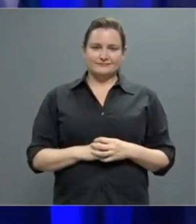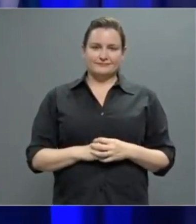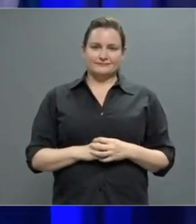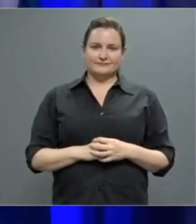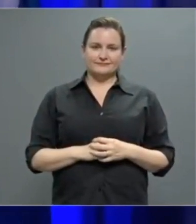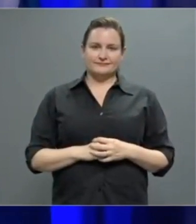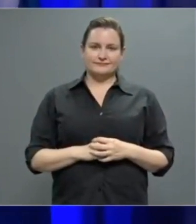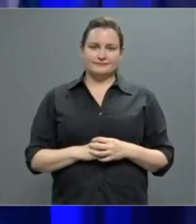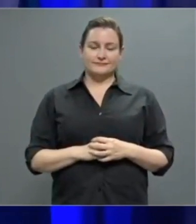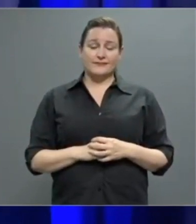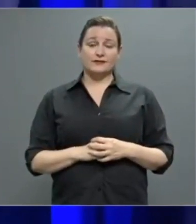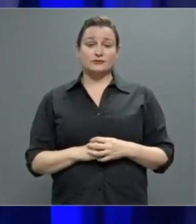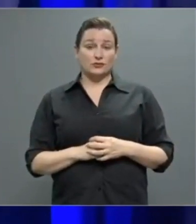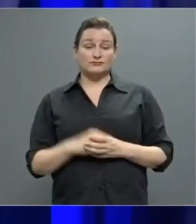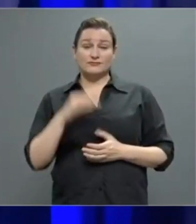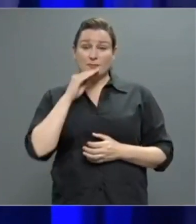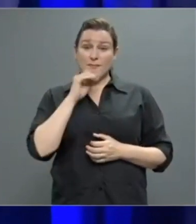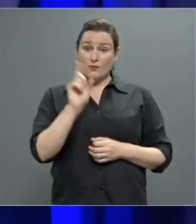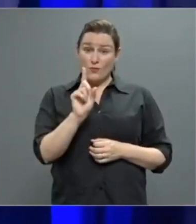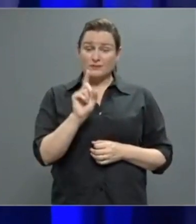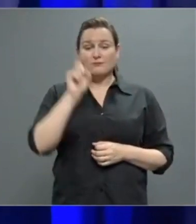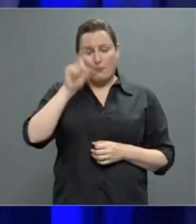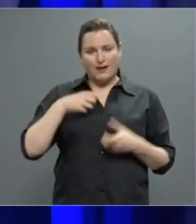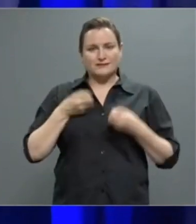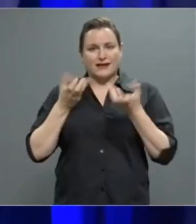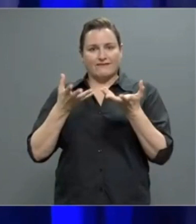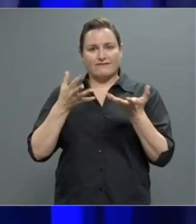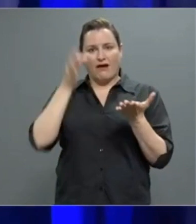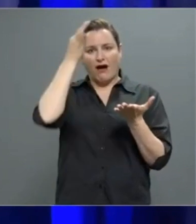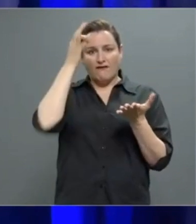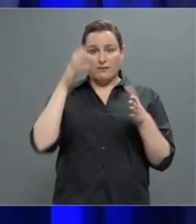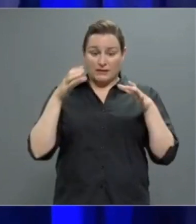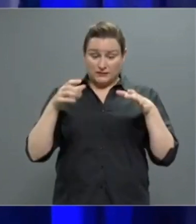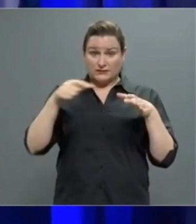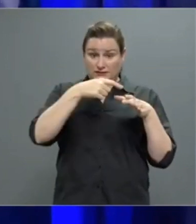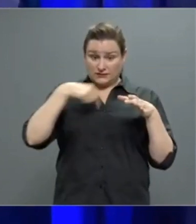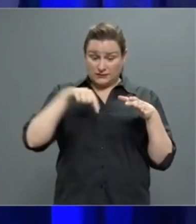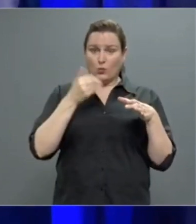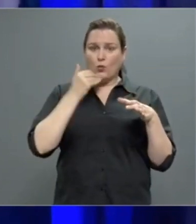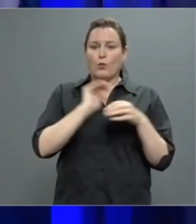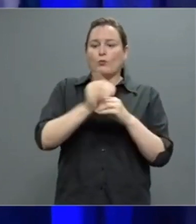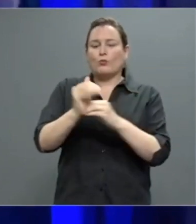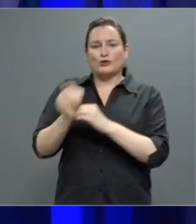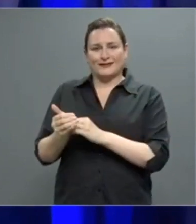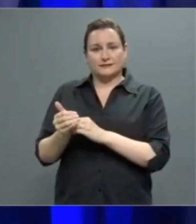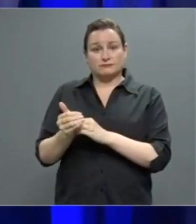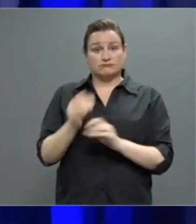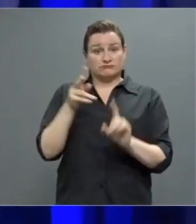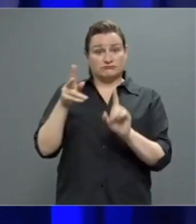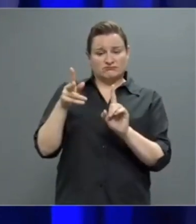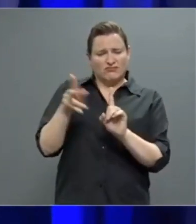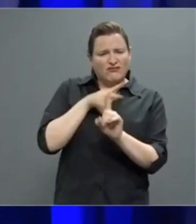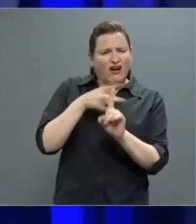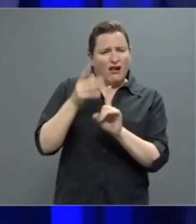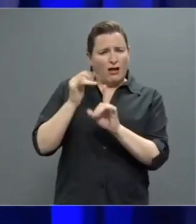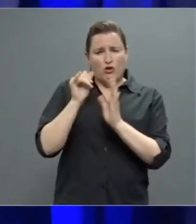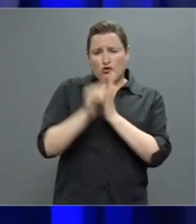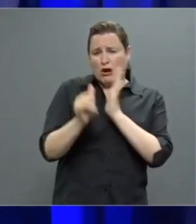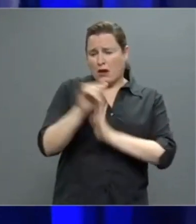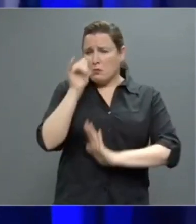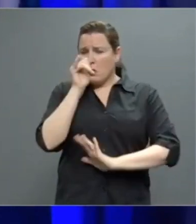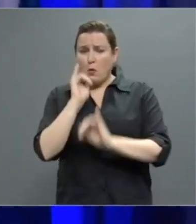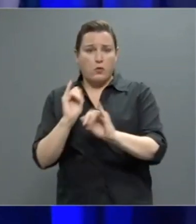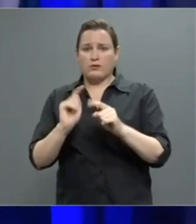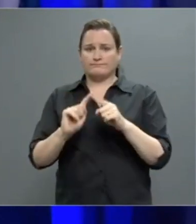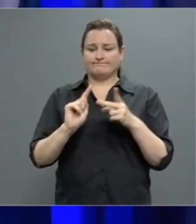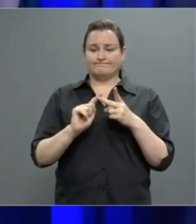At the heart of this means building a capable state that protects citizens from harms like violent crime, that delivers quality education